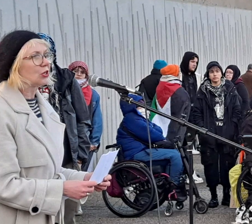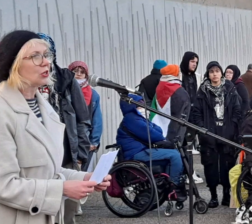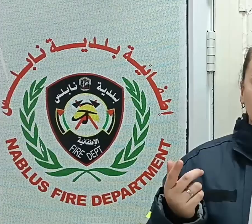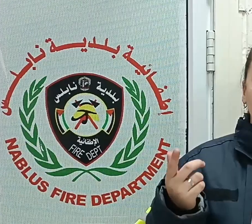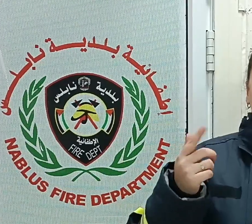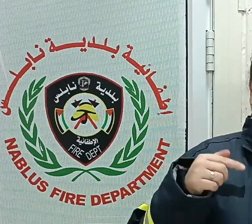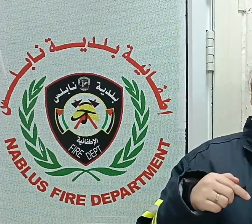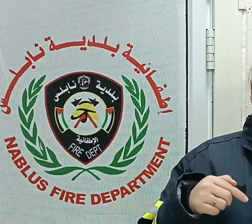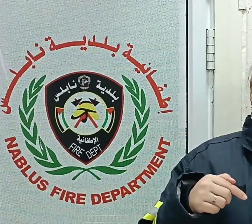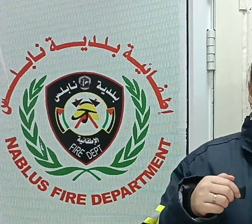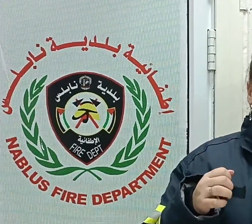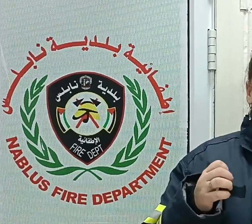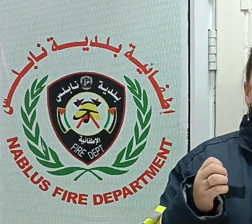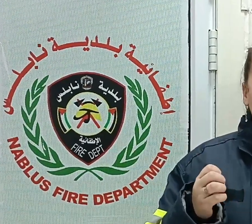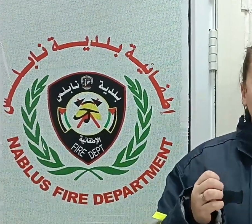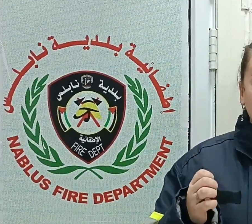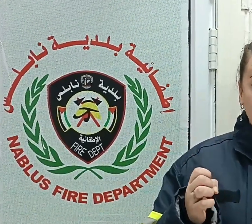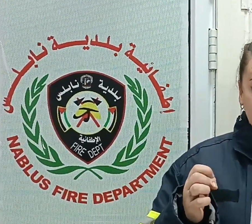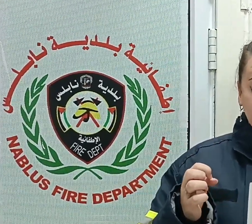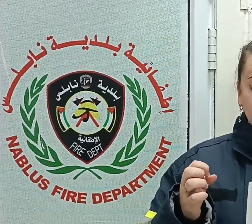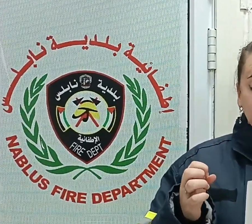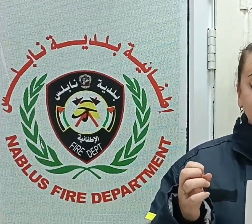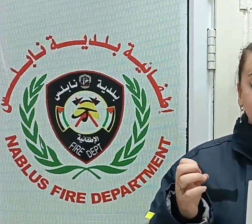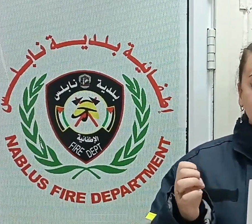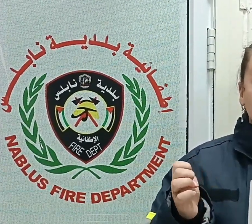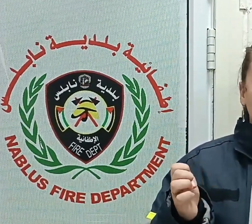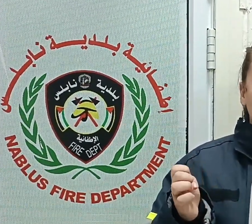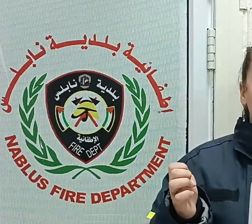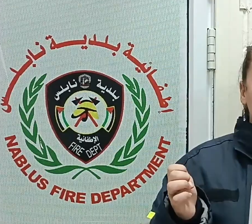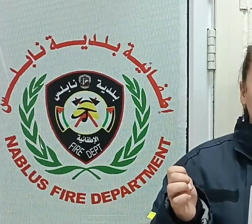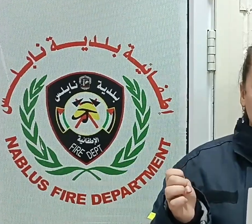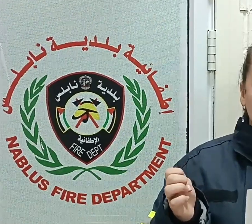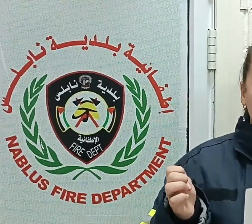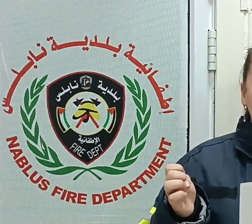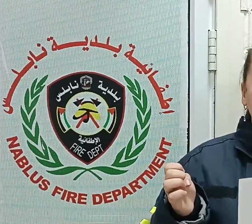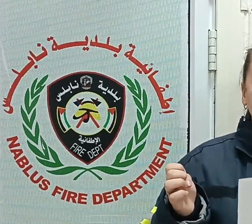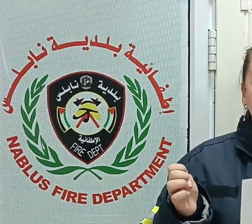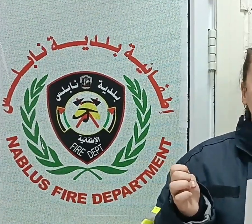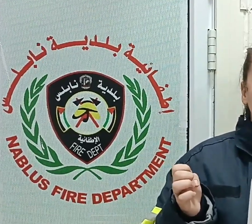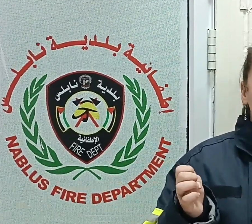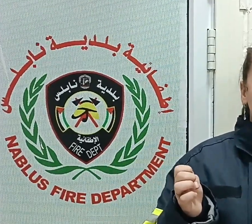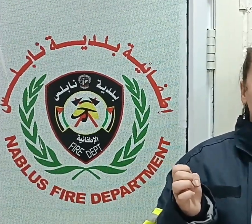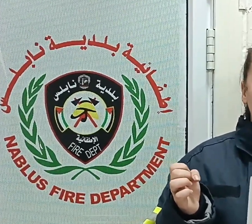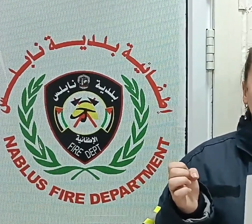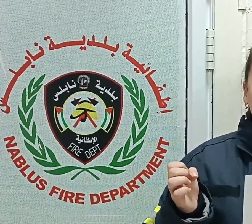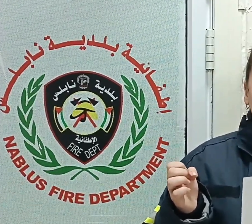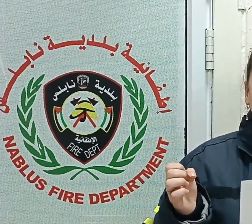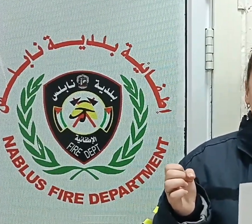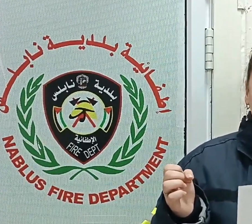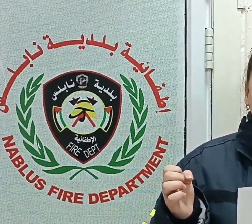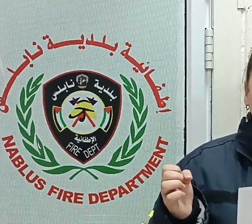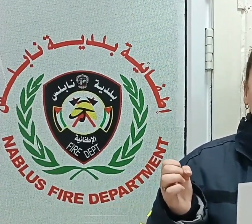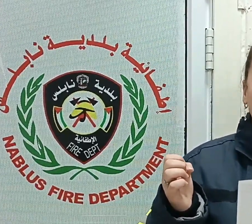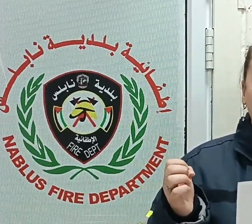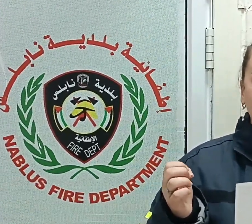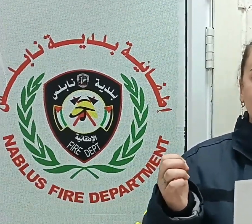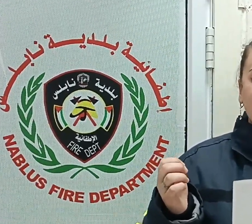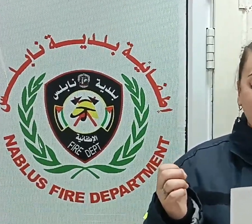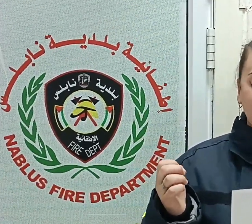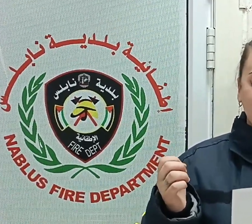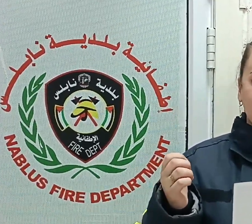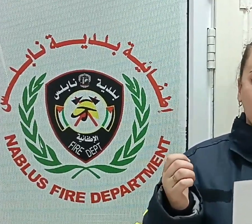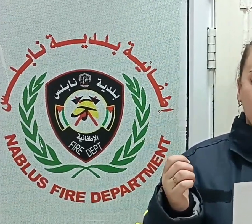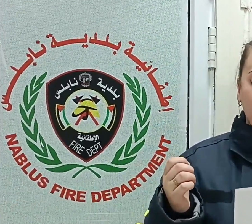people. Humanitarian aid must be allowed through. Palestinians are starving